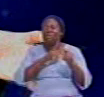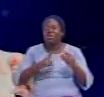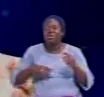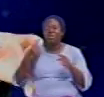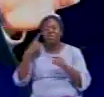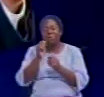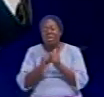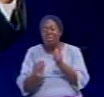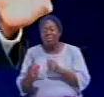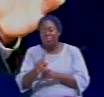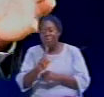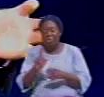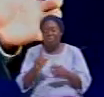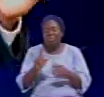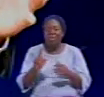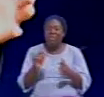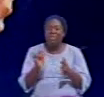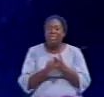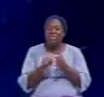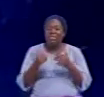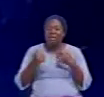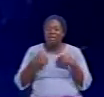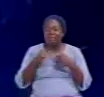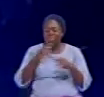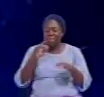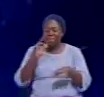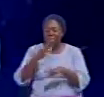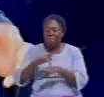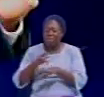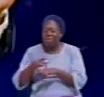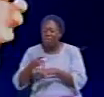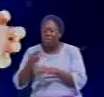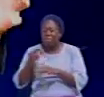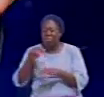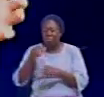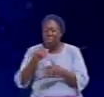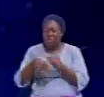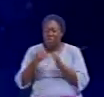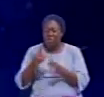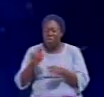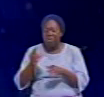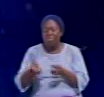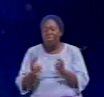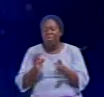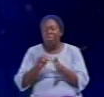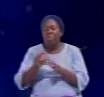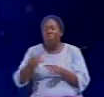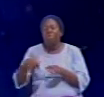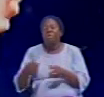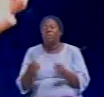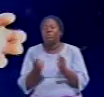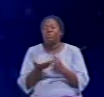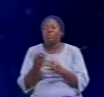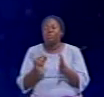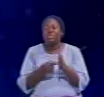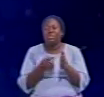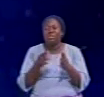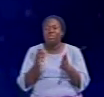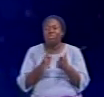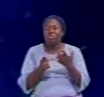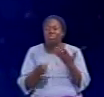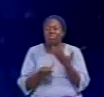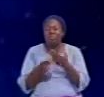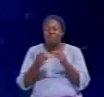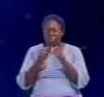everybody who has been impacted one way or the other through the global crusade with KUMUYI. Just worship